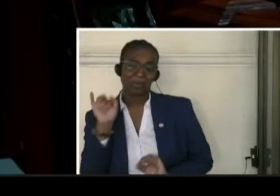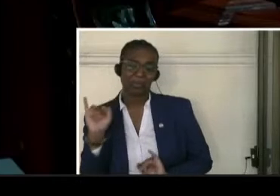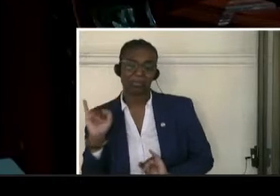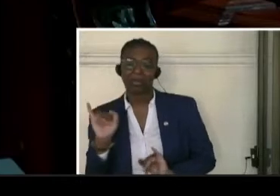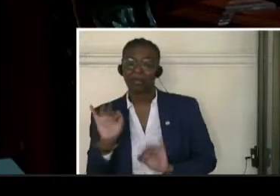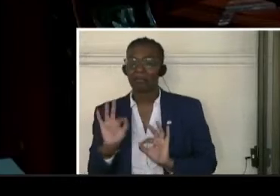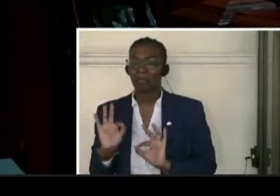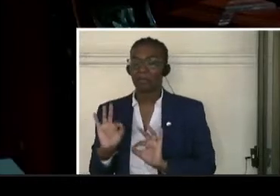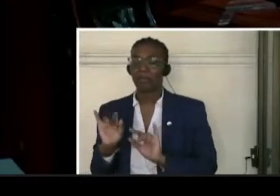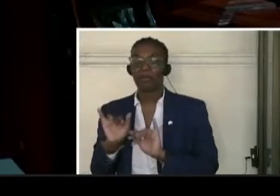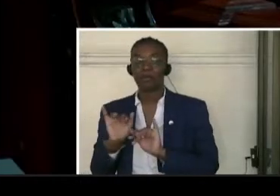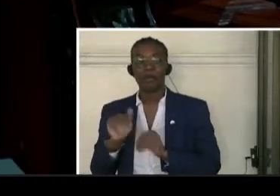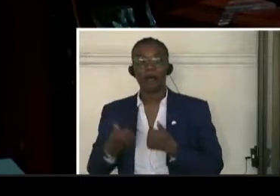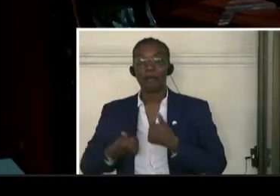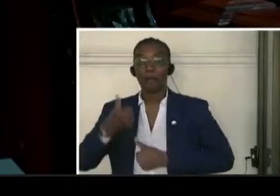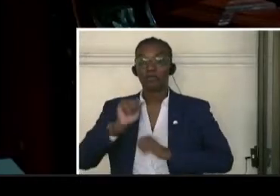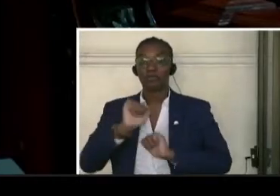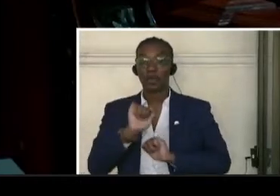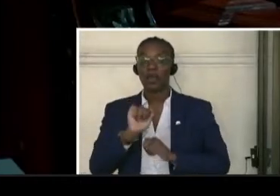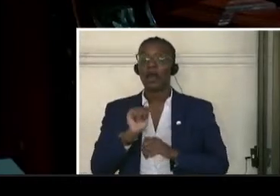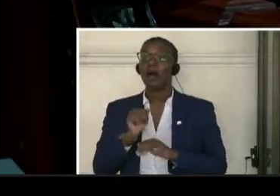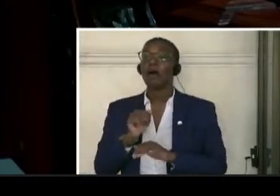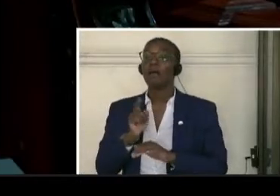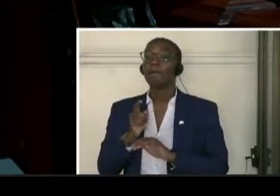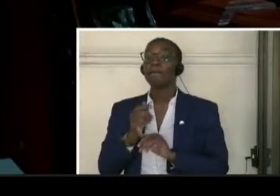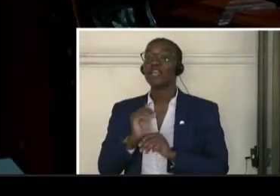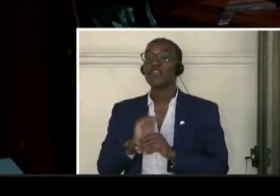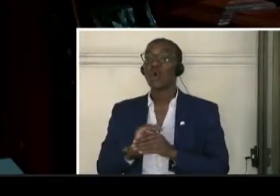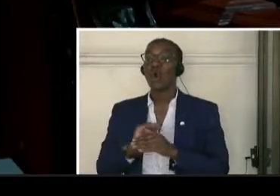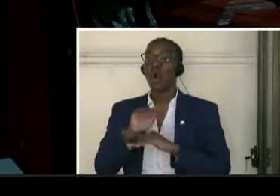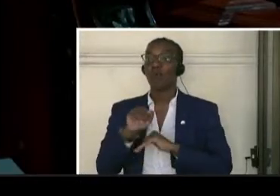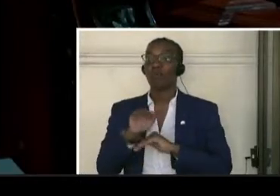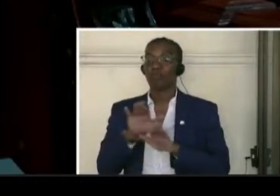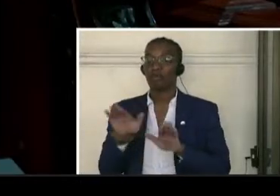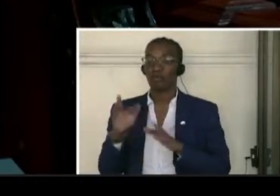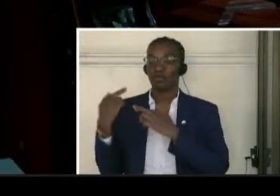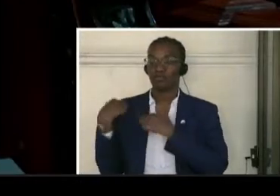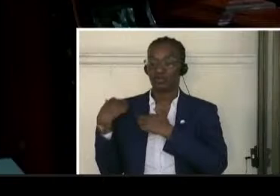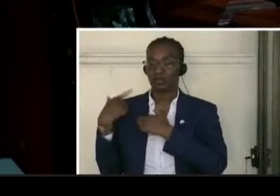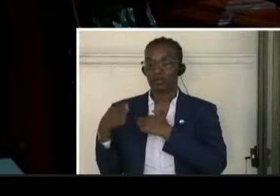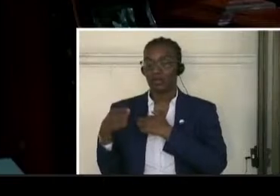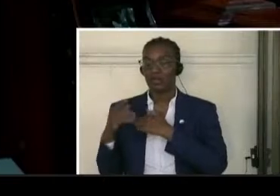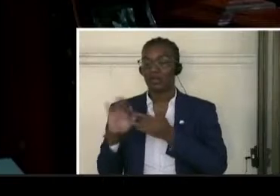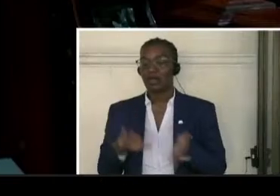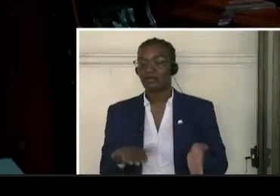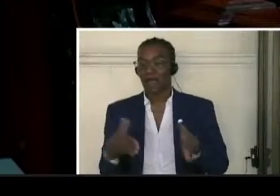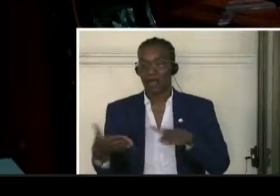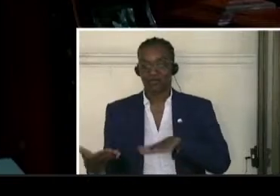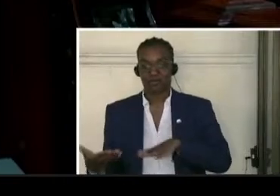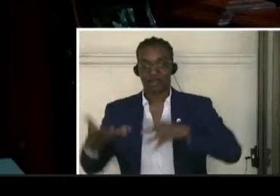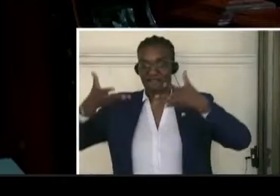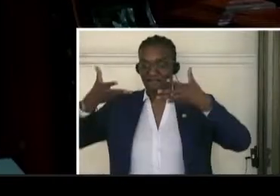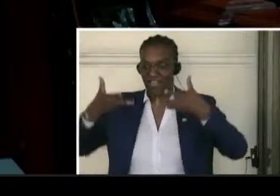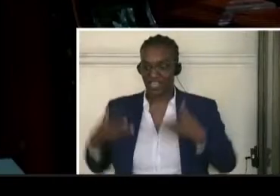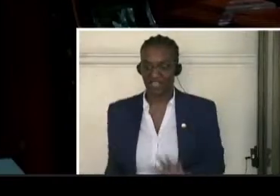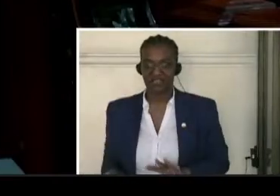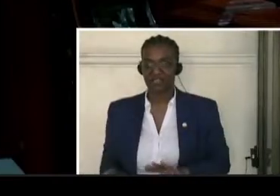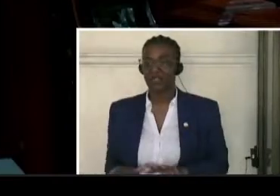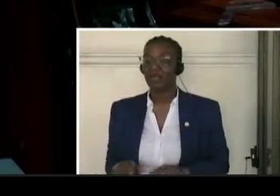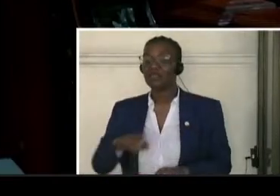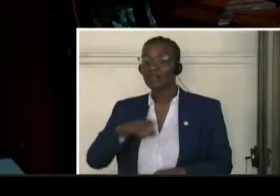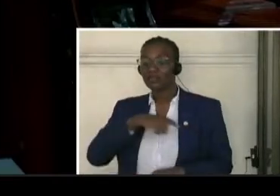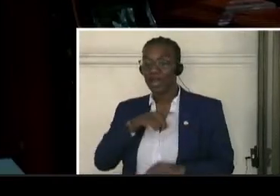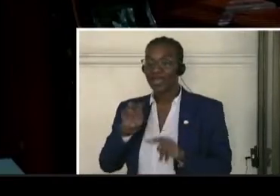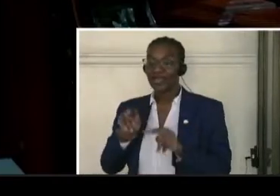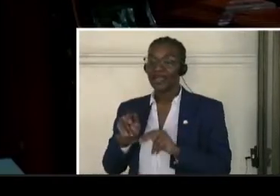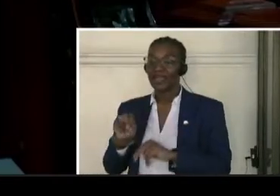principals. But beyond that, even the person who was responsible has passed on. That's why even the National